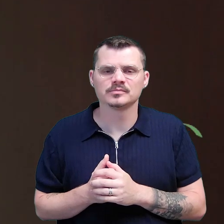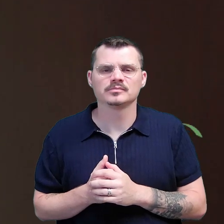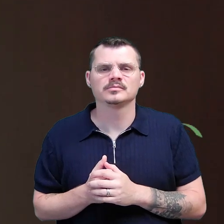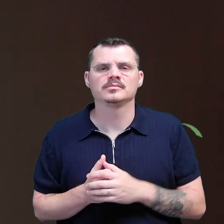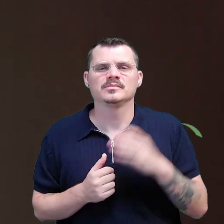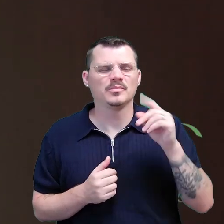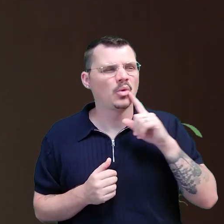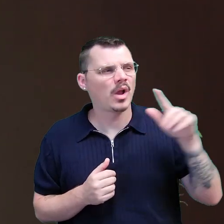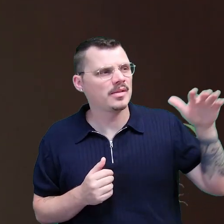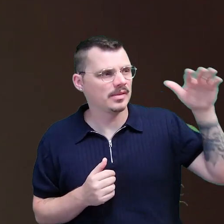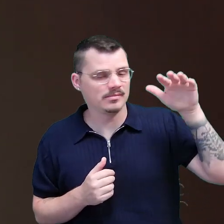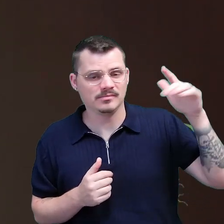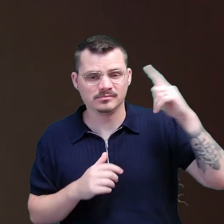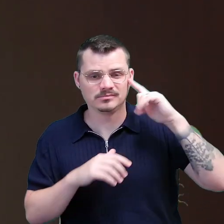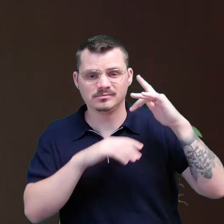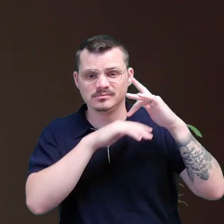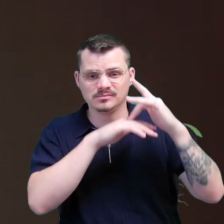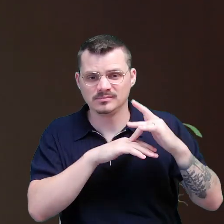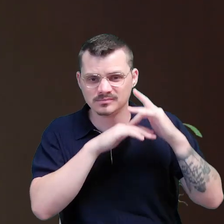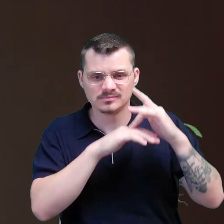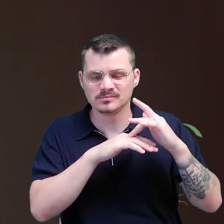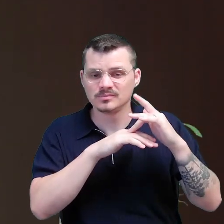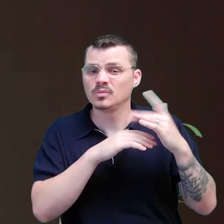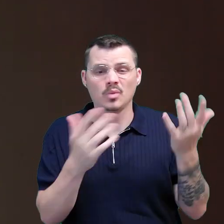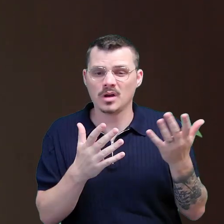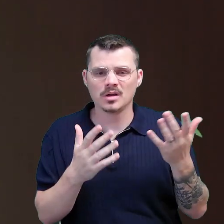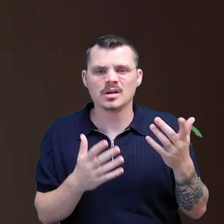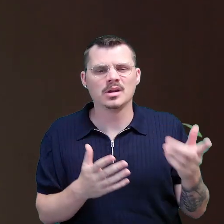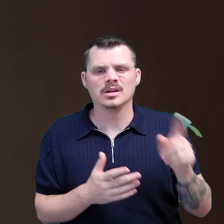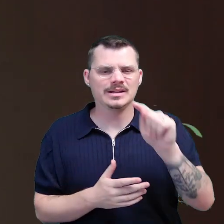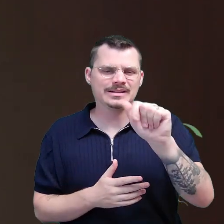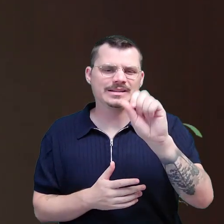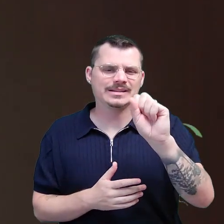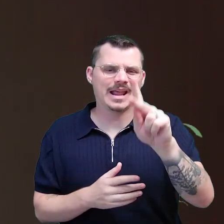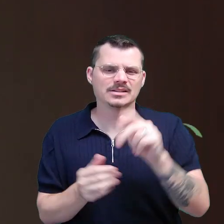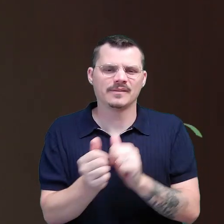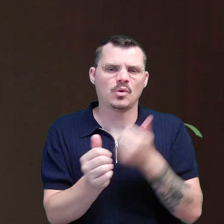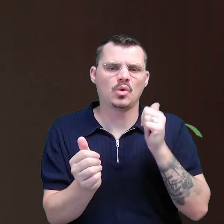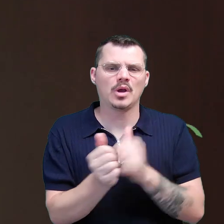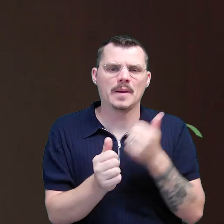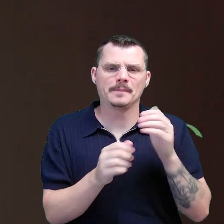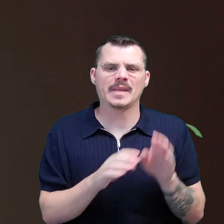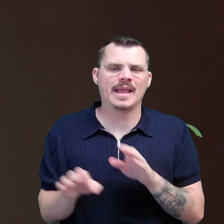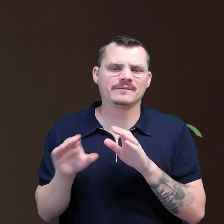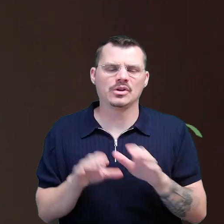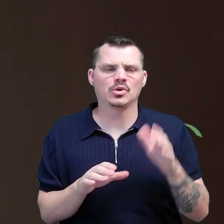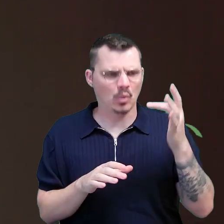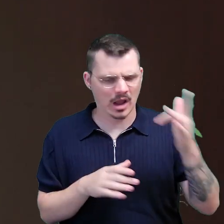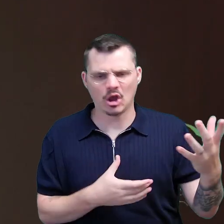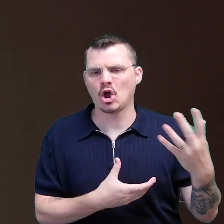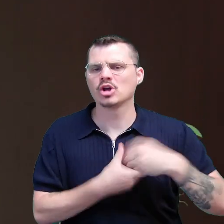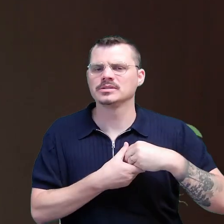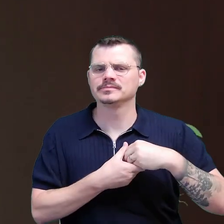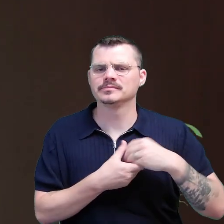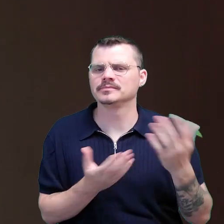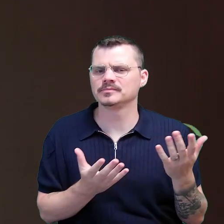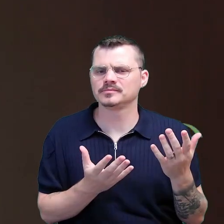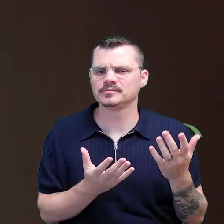And people were so stuck on this is just a task avoidance behavior in a guy with